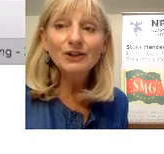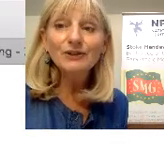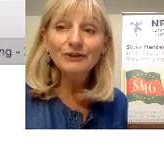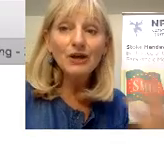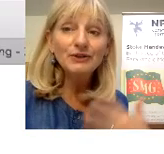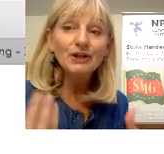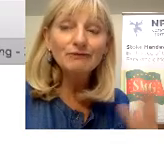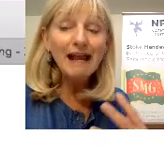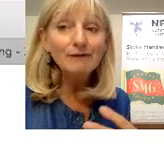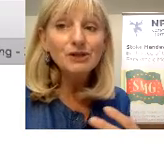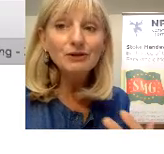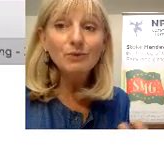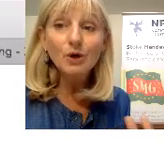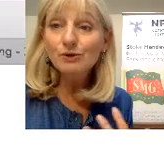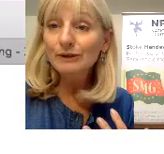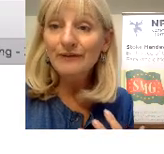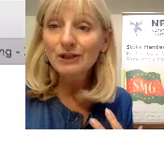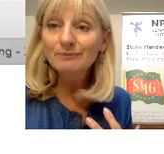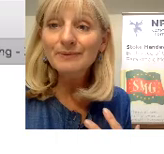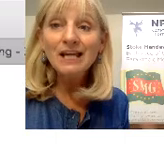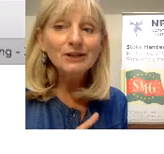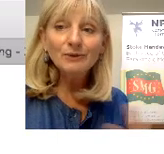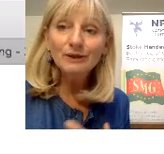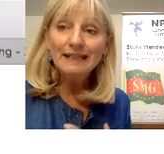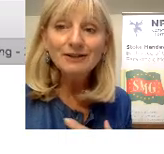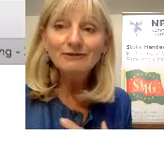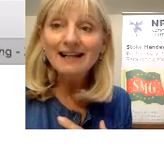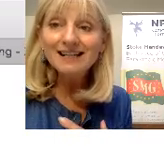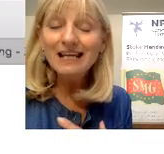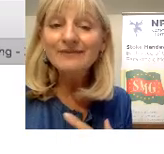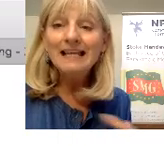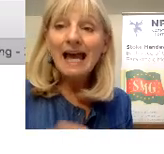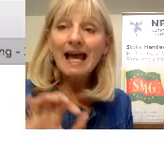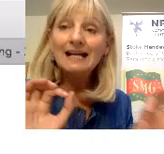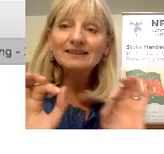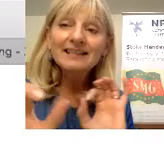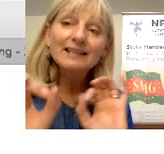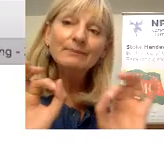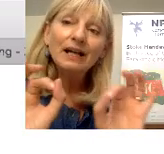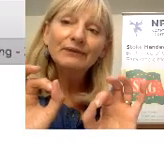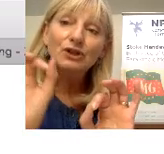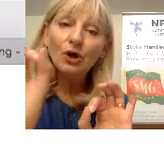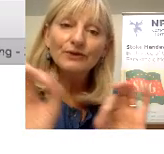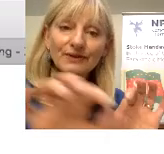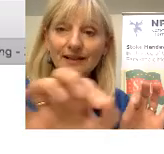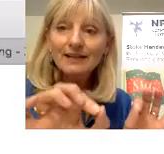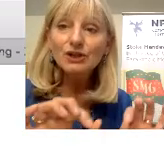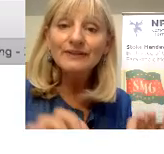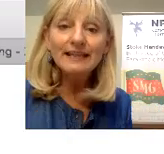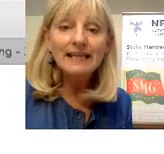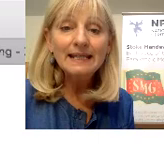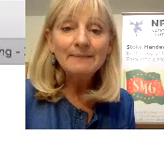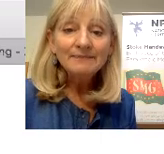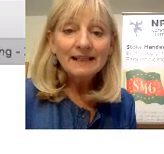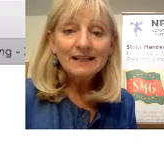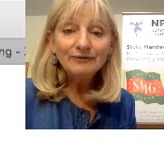this on your own and go around. You can watch all the films, do all the interactives, and there's some kind of dots, as you'll